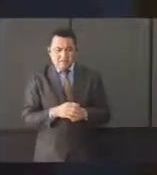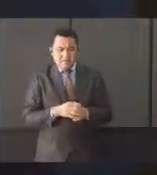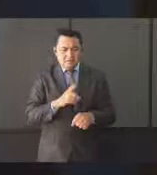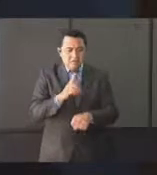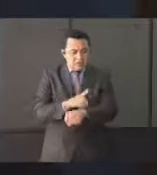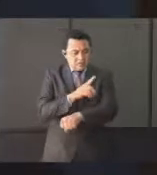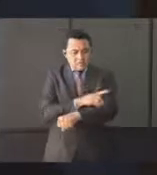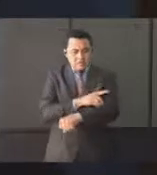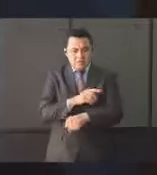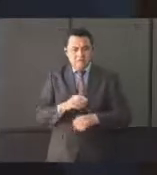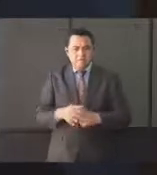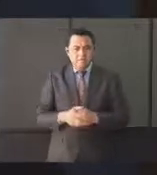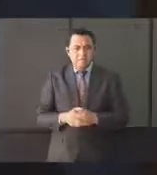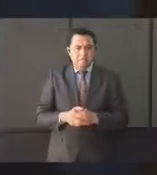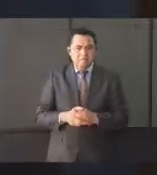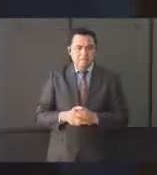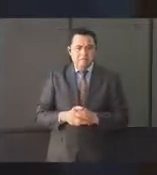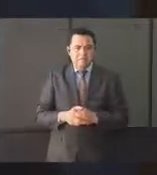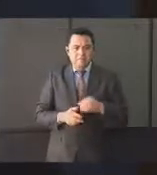From the